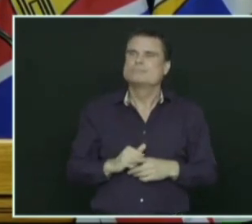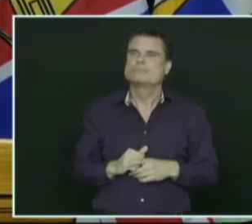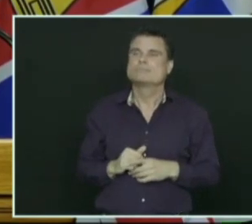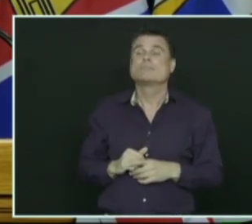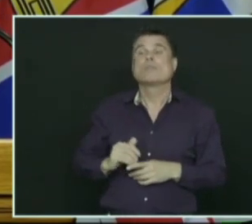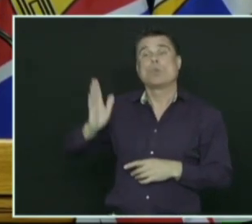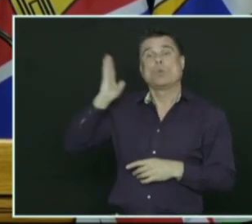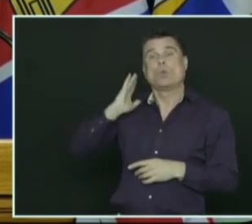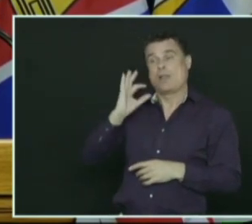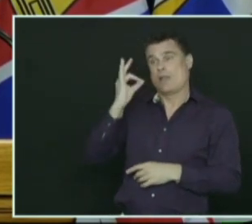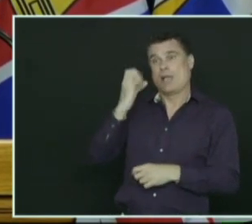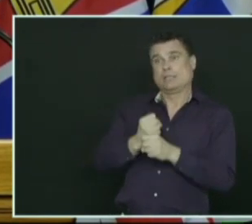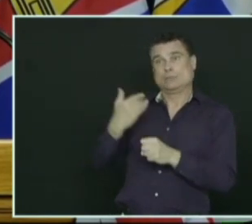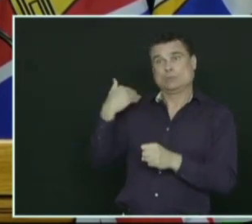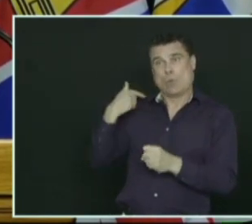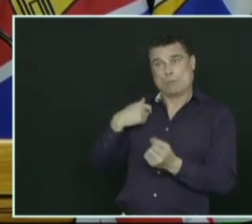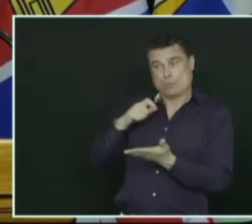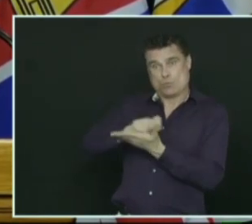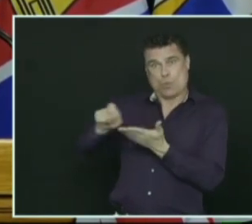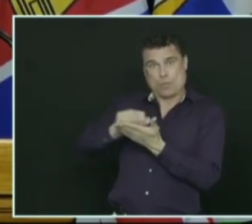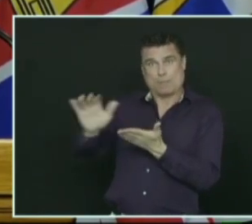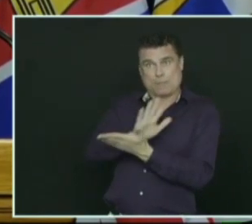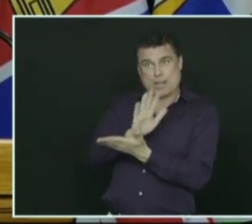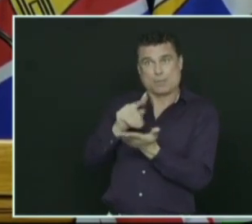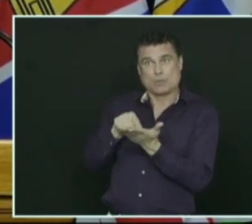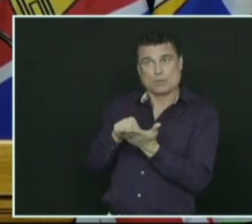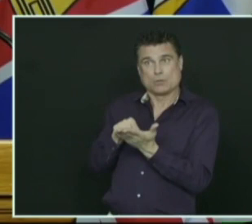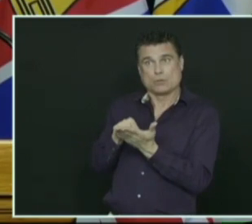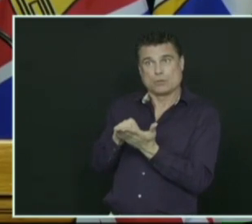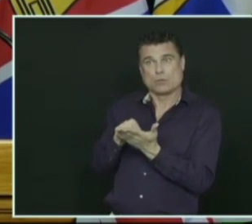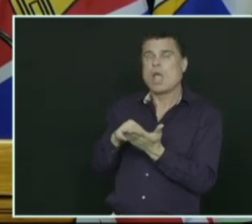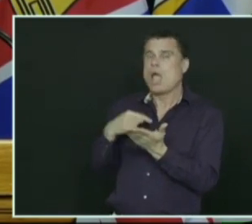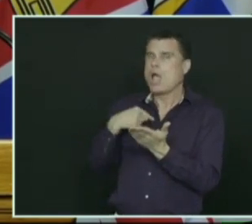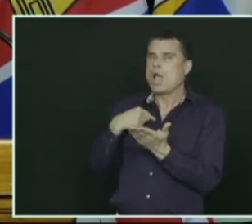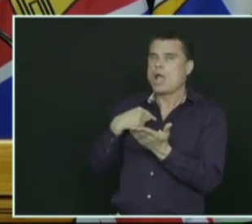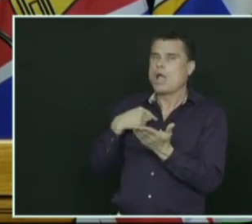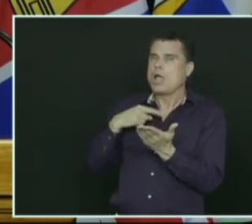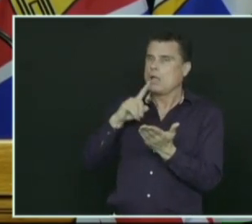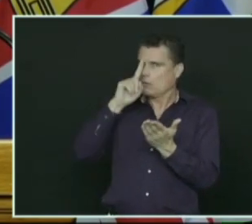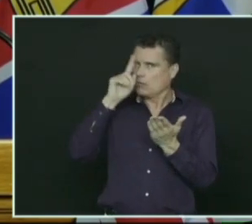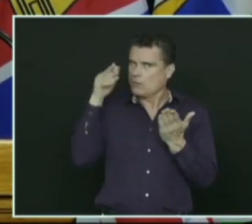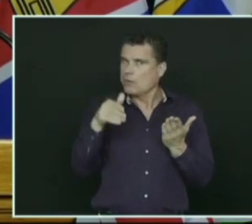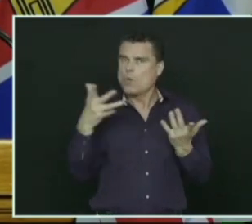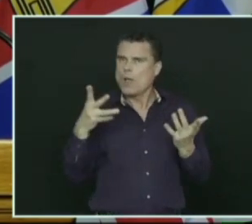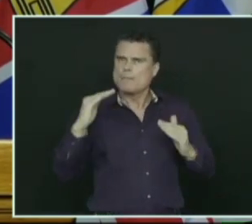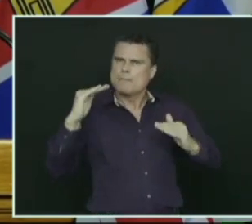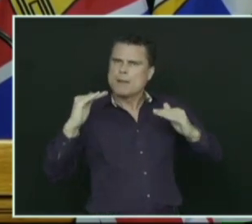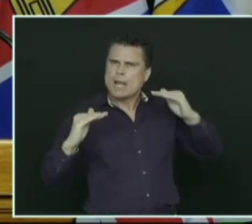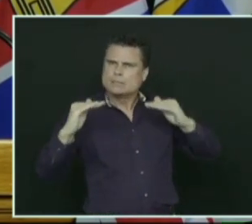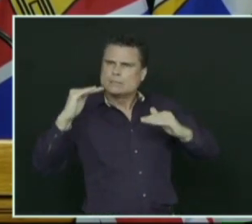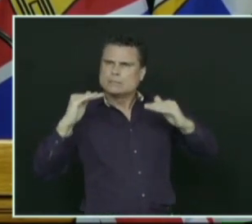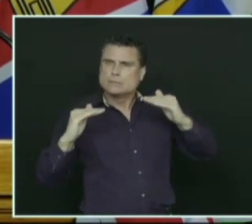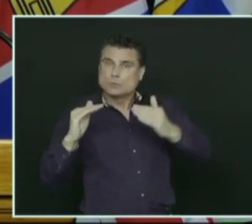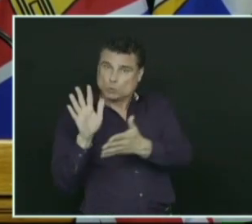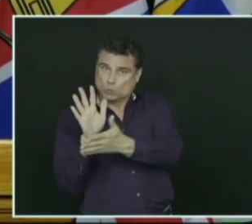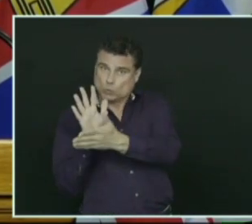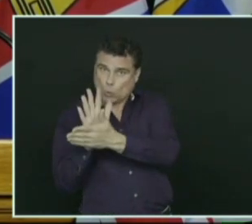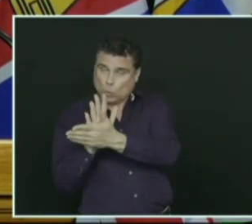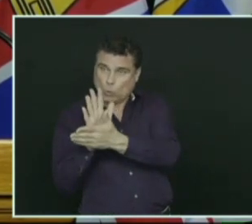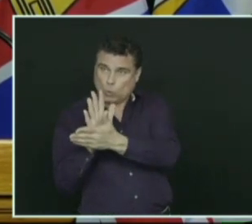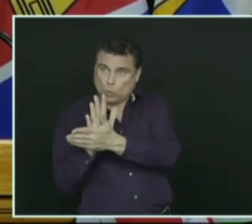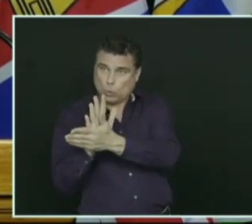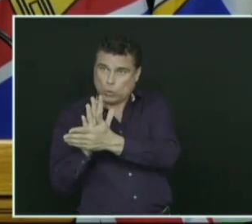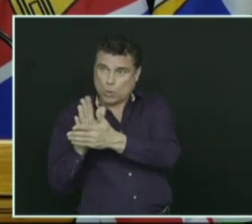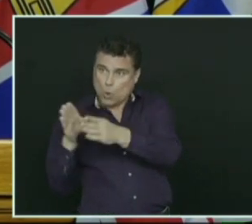forward for many generations. So the point of that paper was saying we needed to understand how we could do